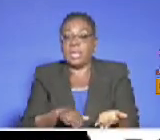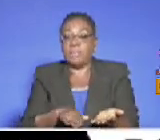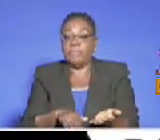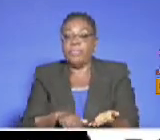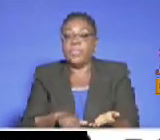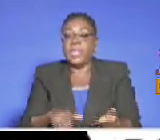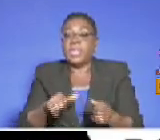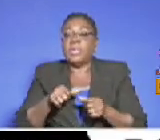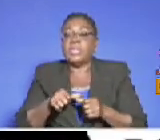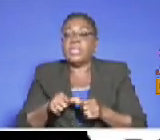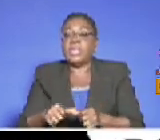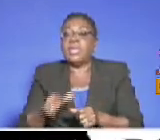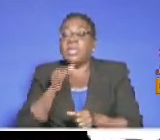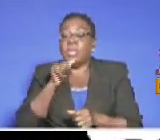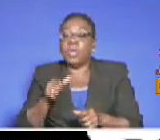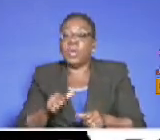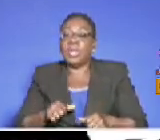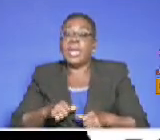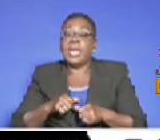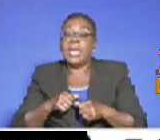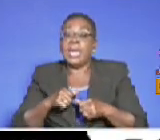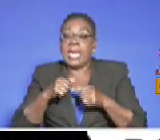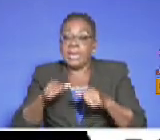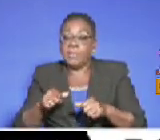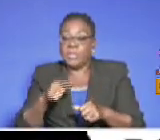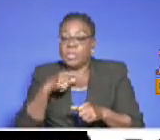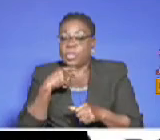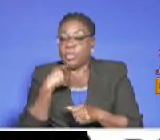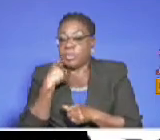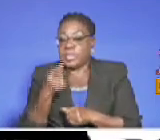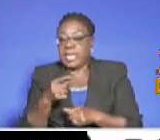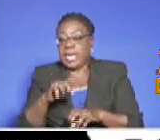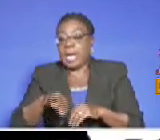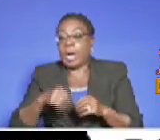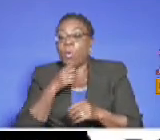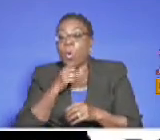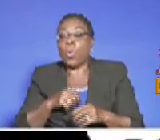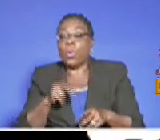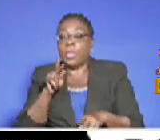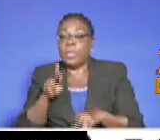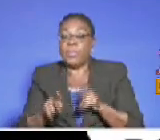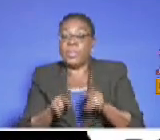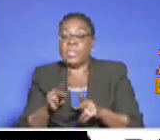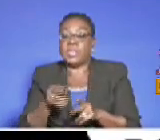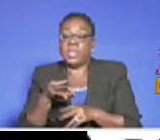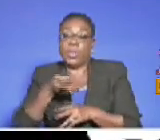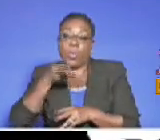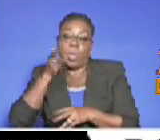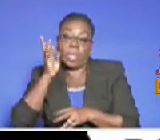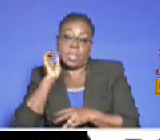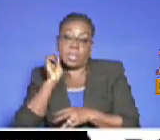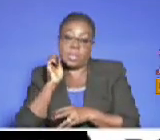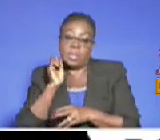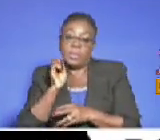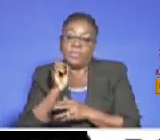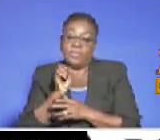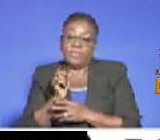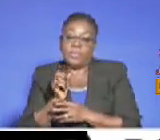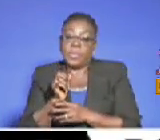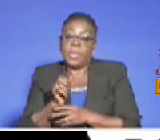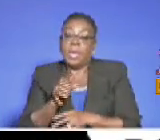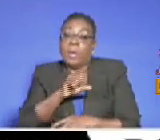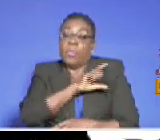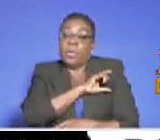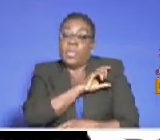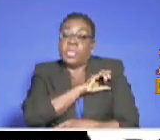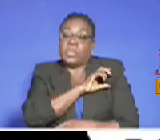able to provide an age range of the victims, but authorities did confirm that the incident involved a small Japanese vehicle. Police